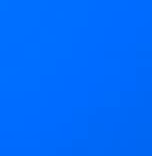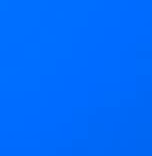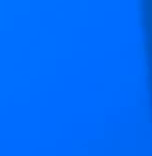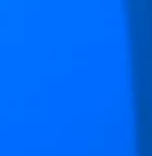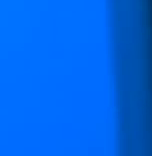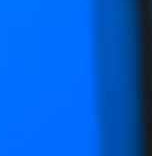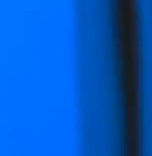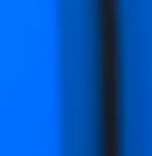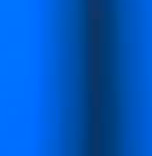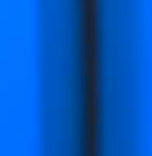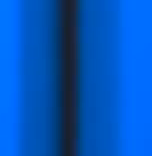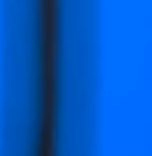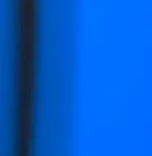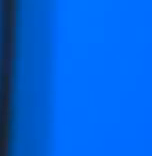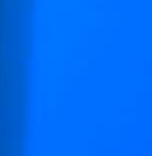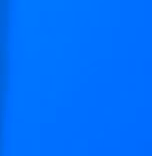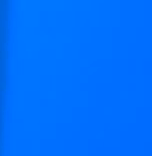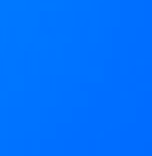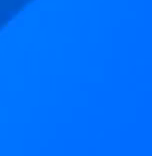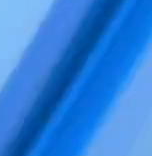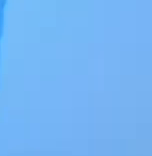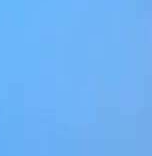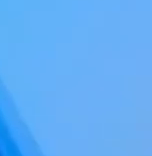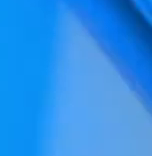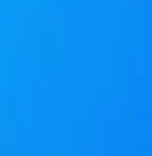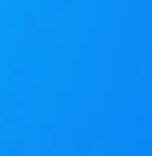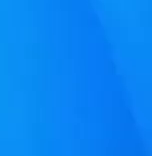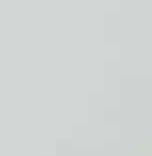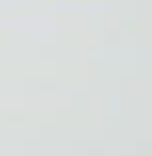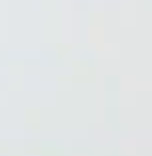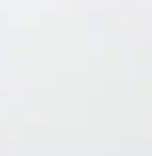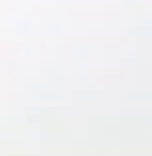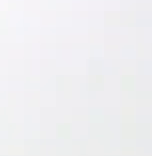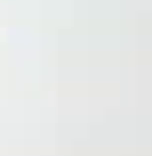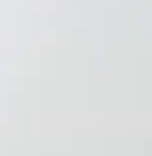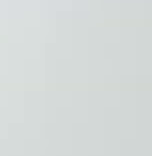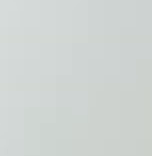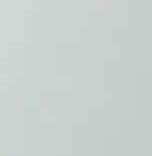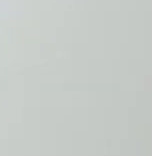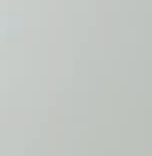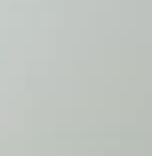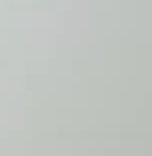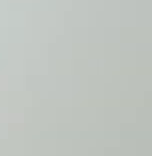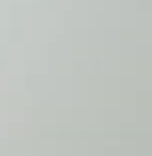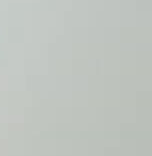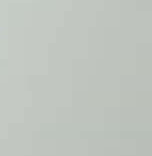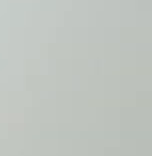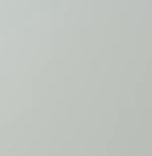ZNS Total Sports is brought to you by 4th Terrace Diagnostic Center.